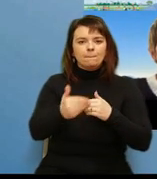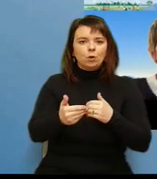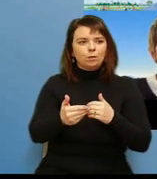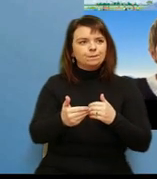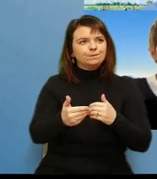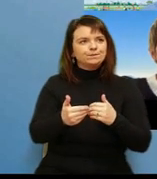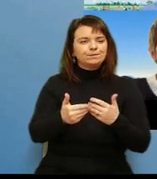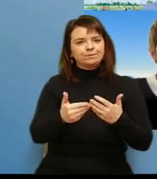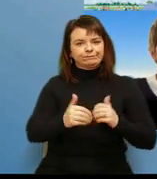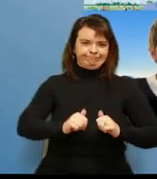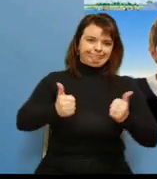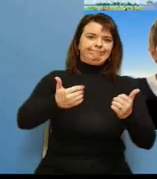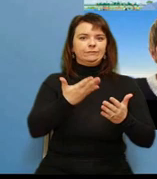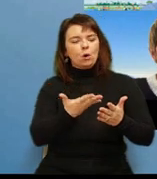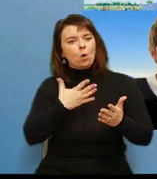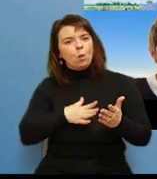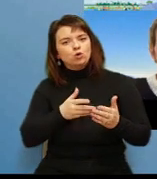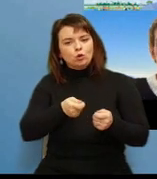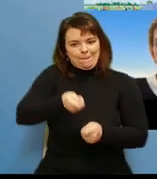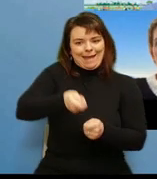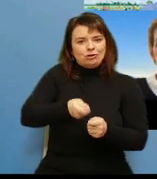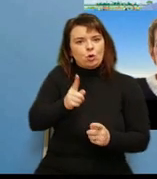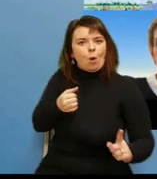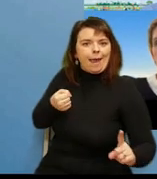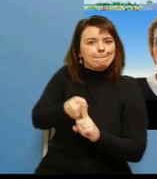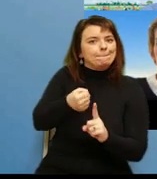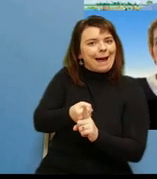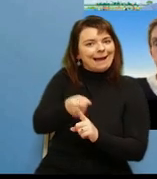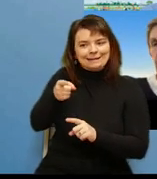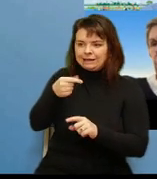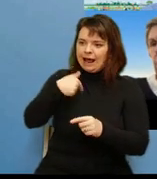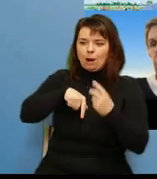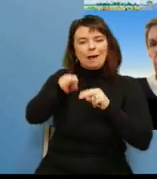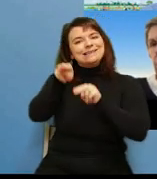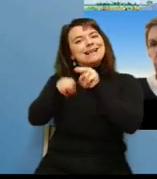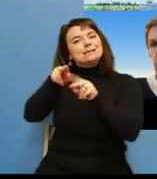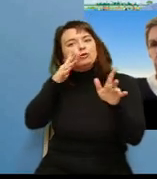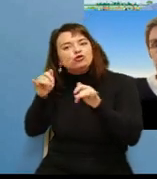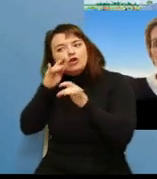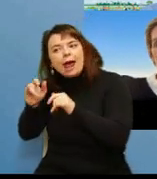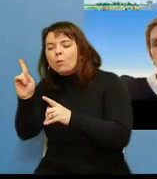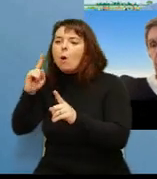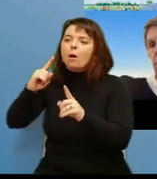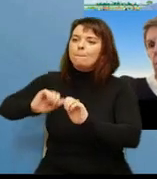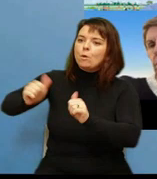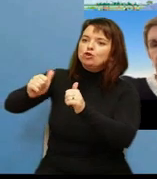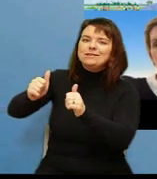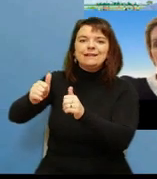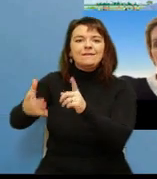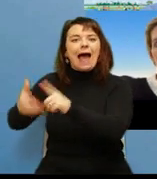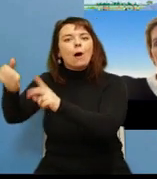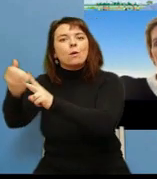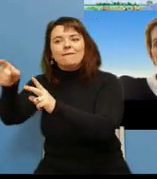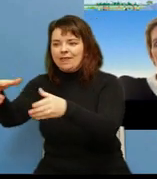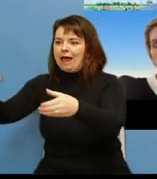beginning to measure the impact of these assessments, and what kinds of positive outcomes there